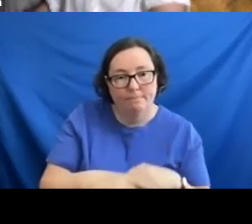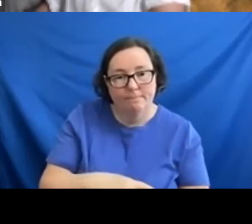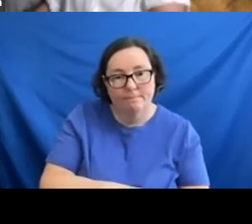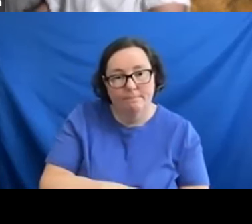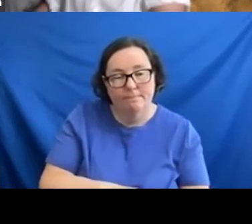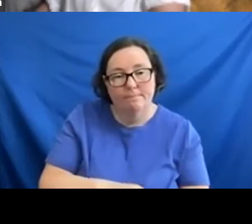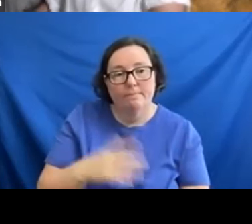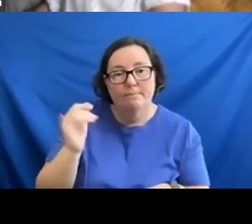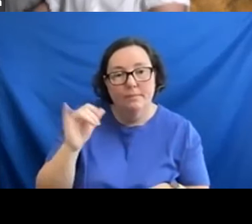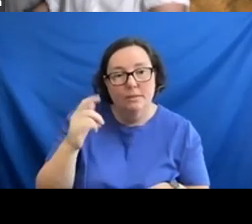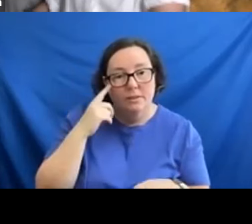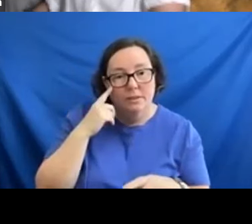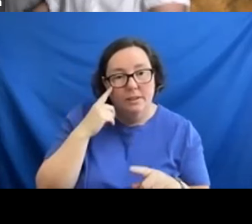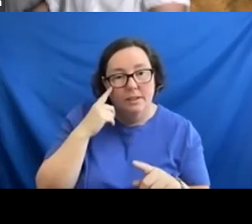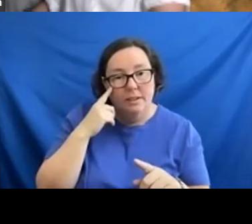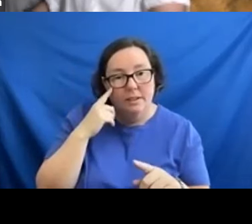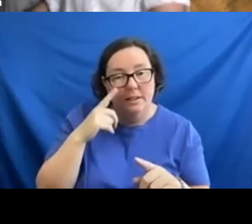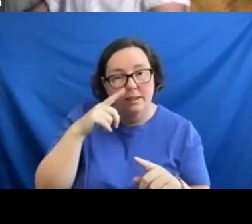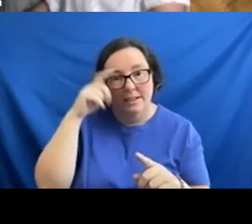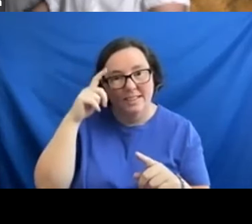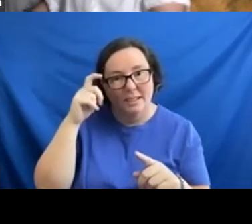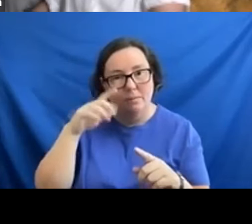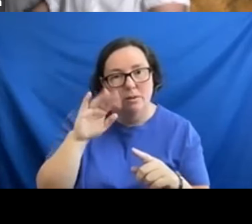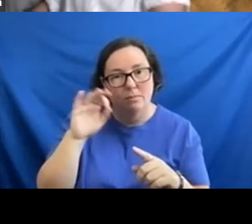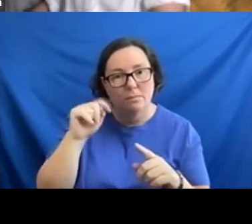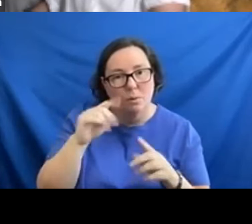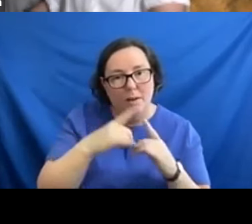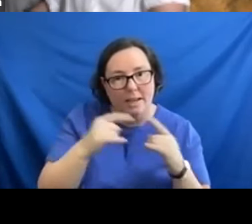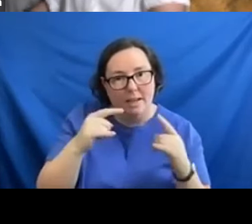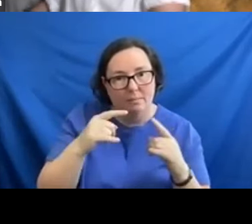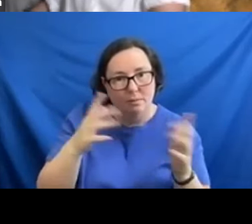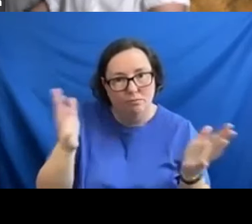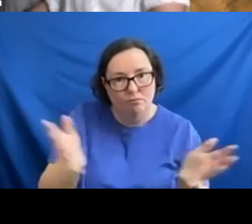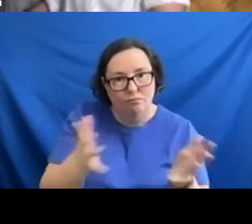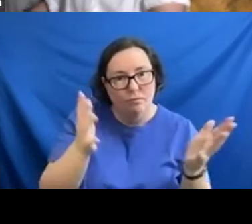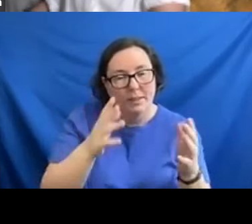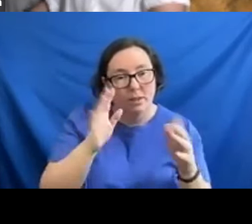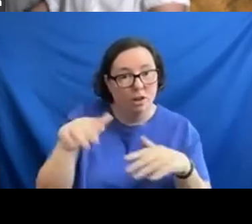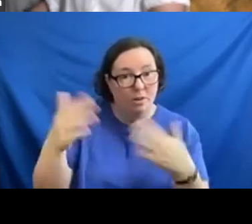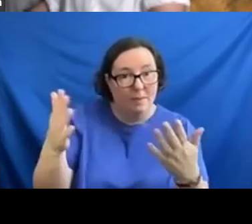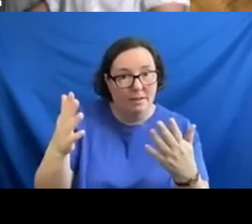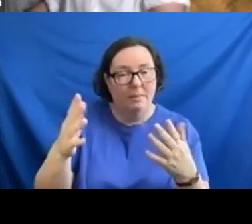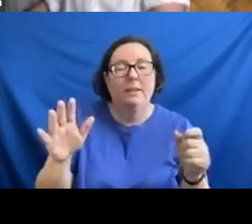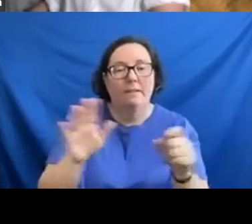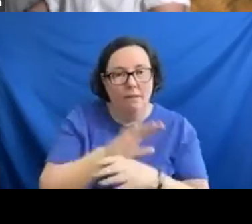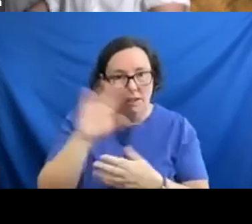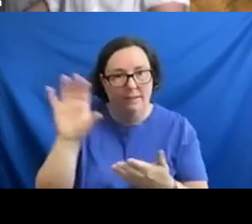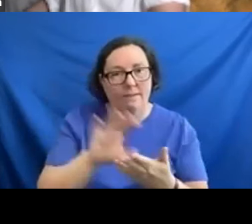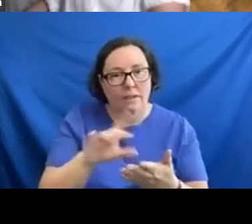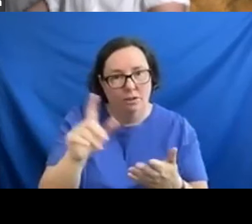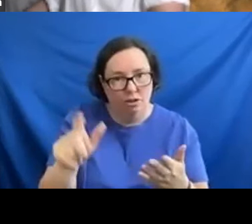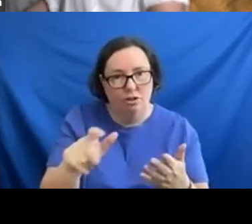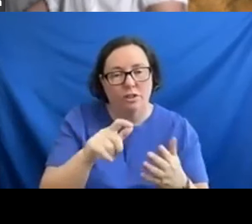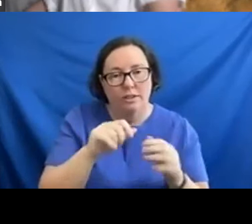And I also think that the summer boot camp that we recommended be fully funded